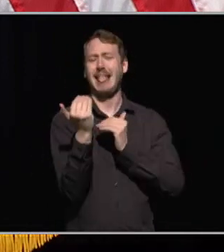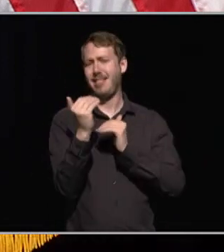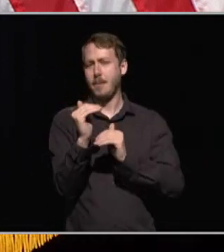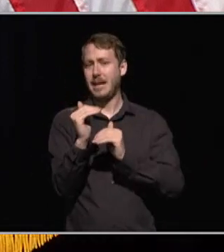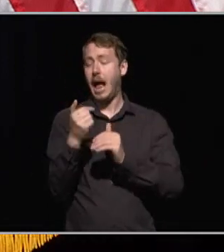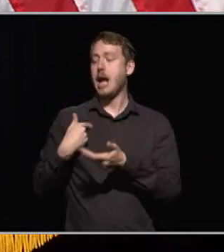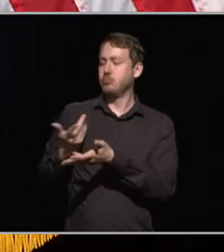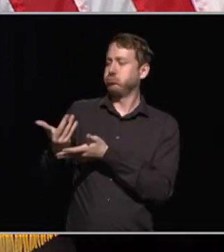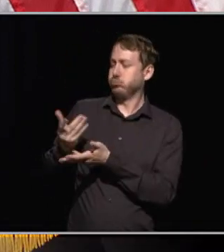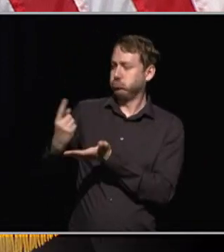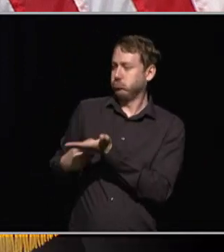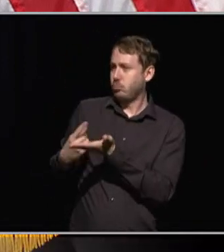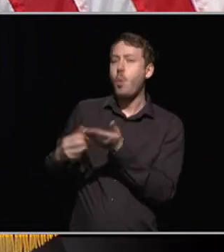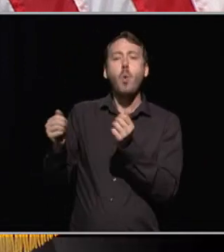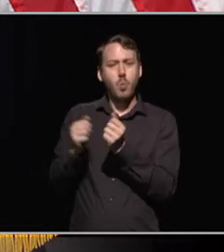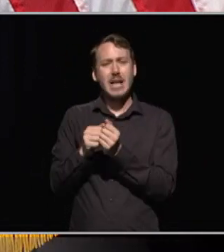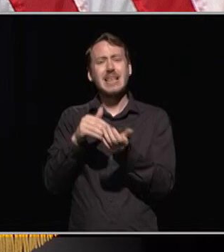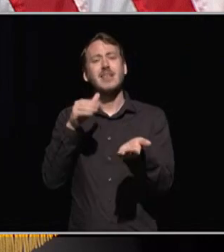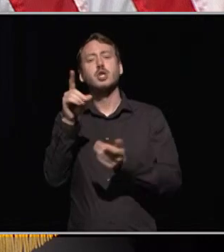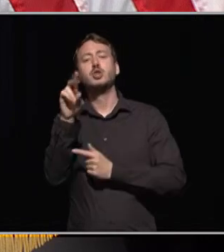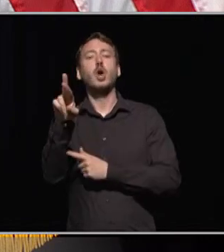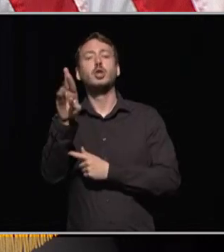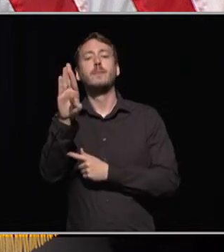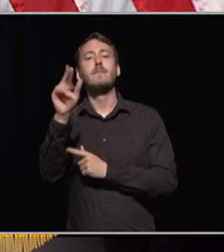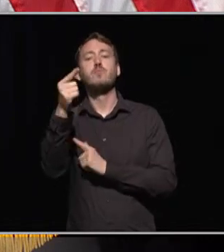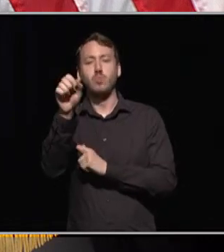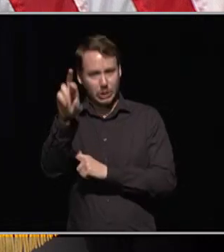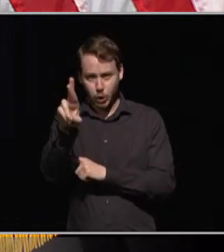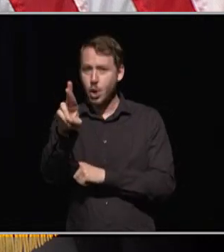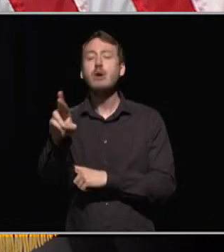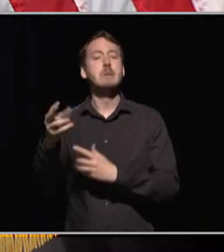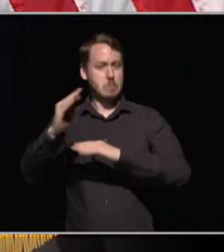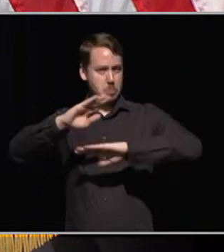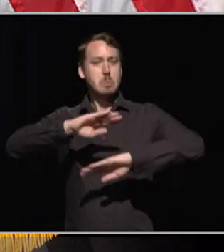conversation I had just earlier with Dr. Bridger, they're meeting that requirement.